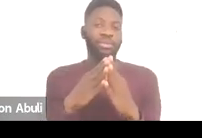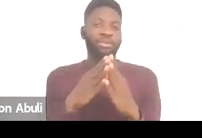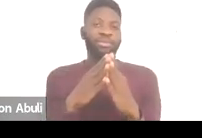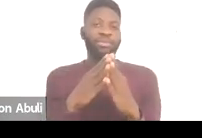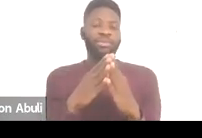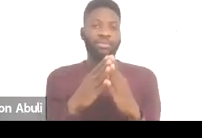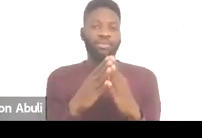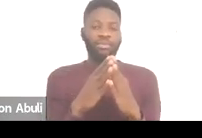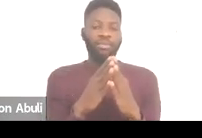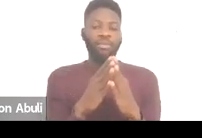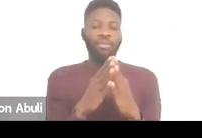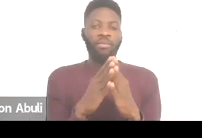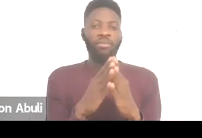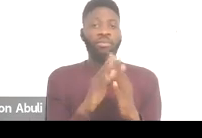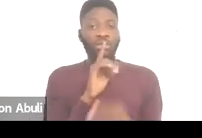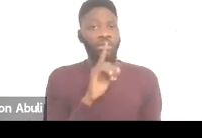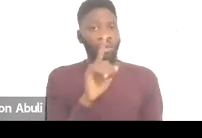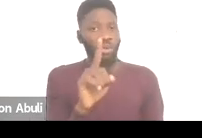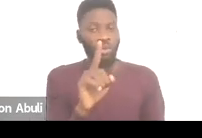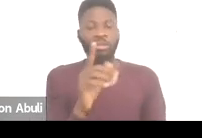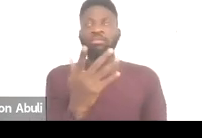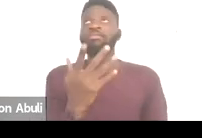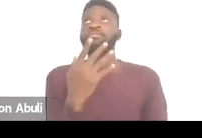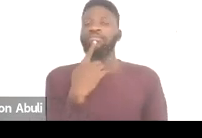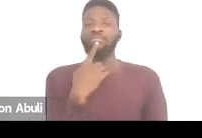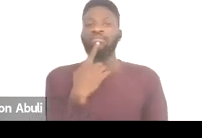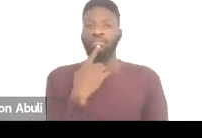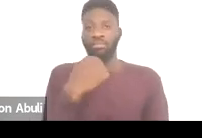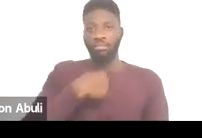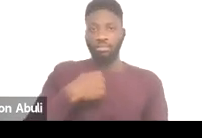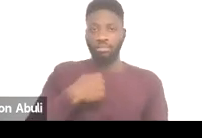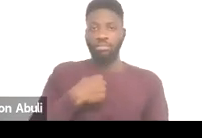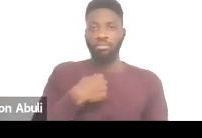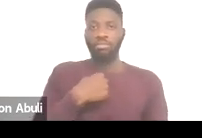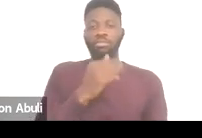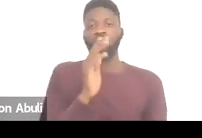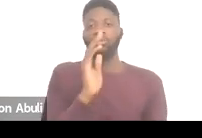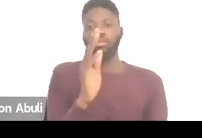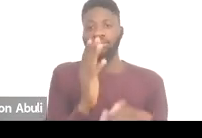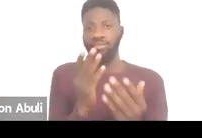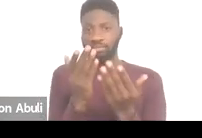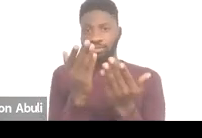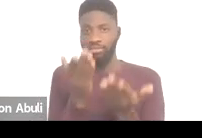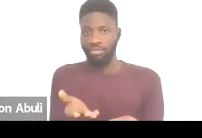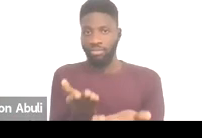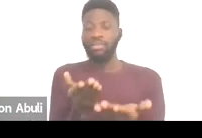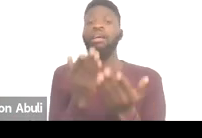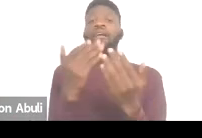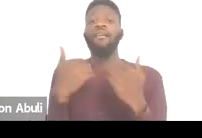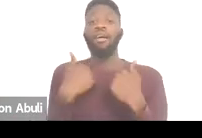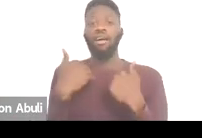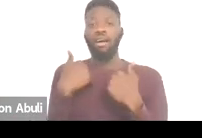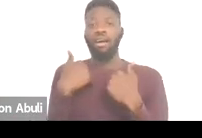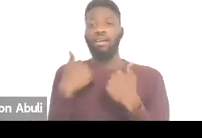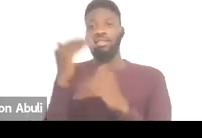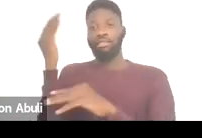particular job? So I'll go to my next slide. I hope you guys can see what